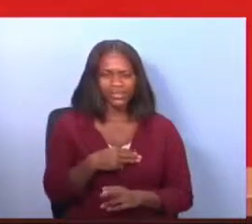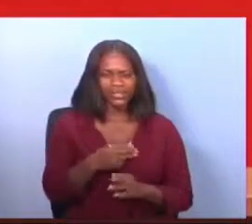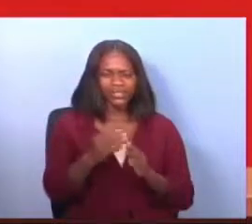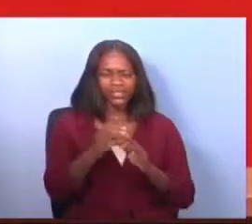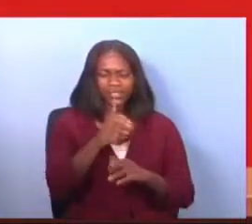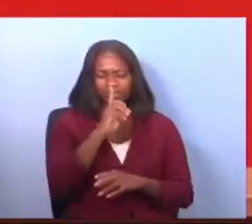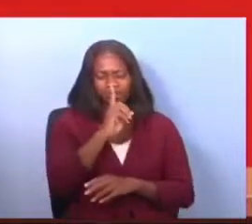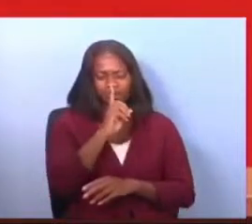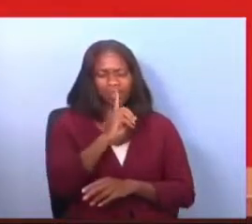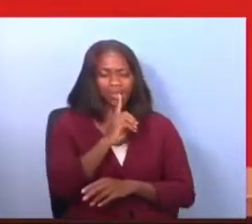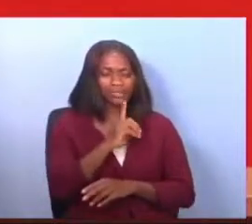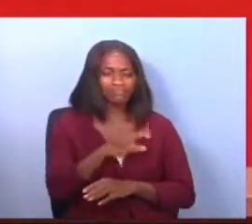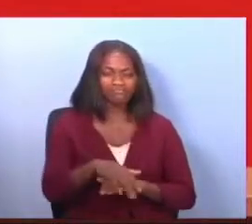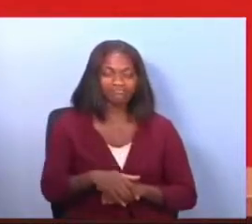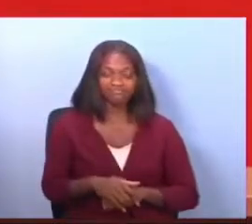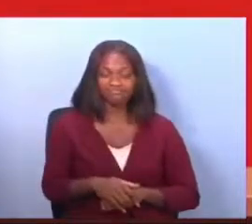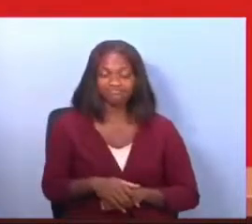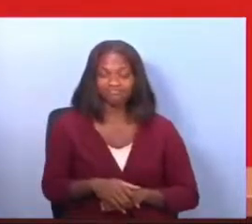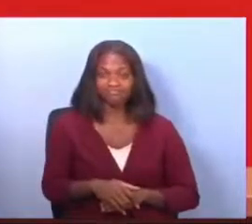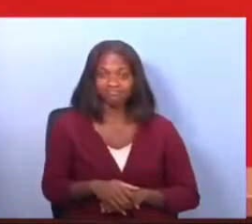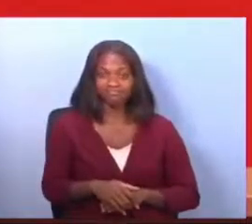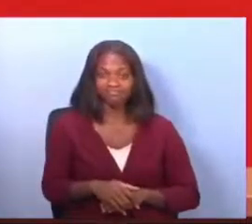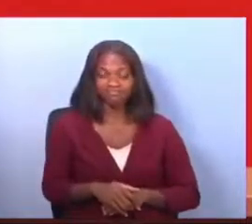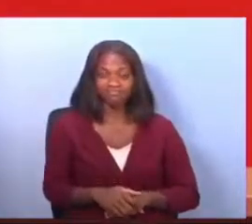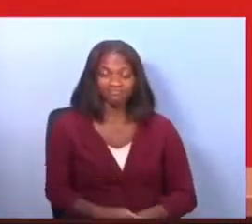Honorable members, order.